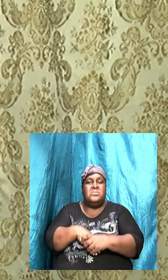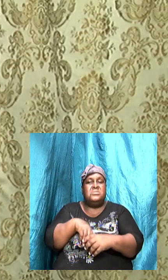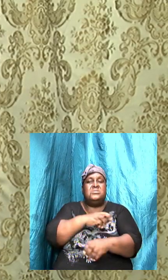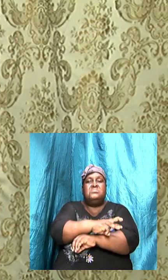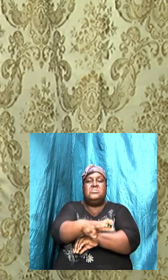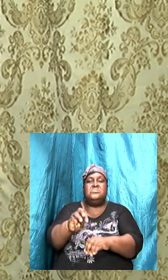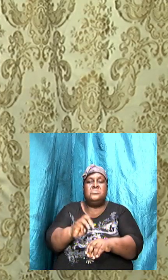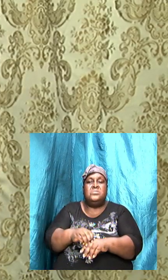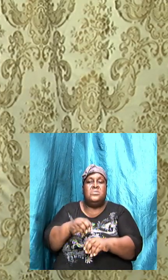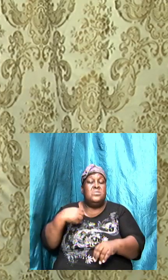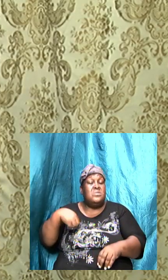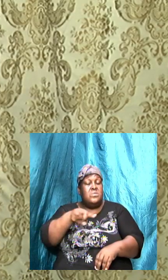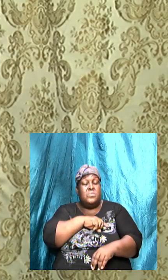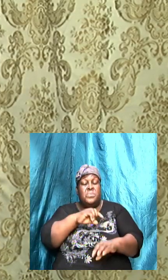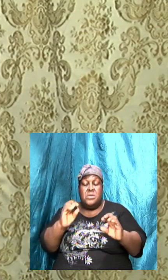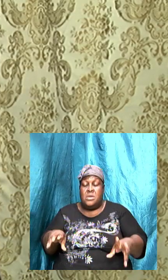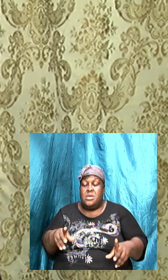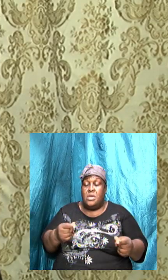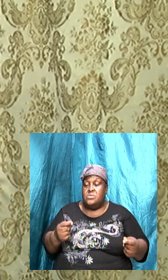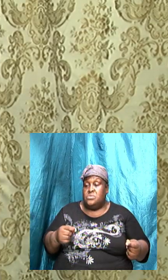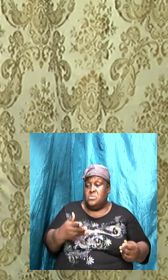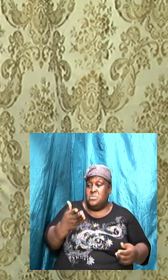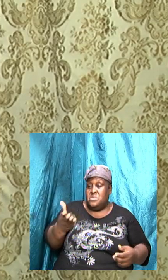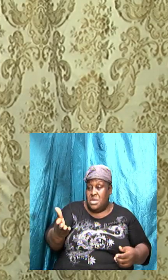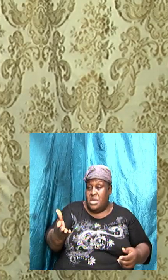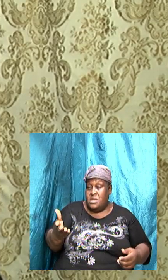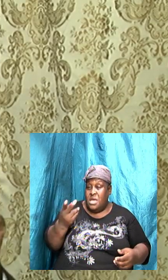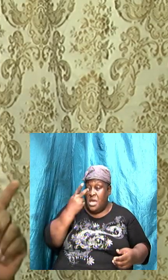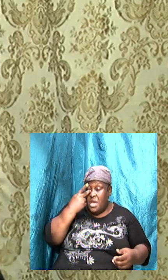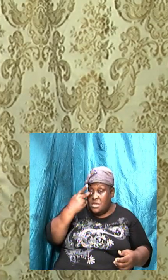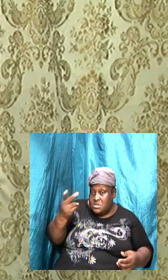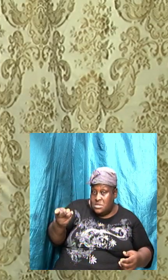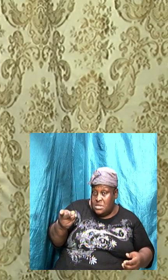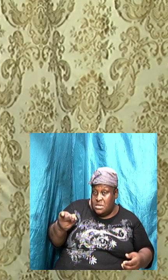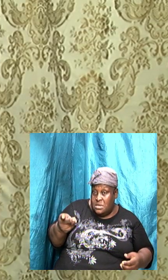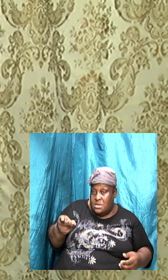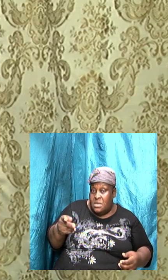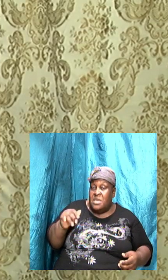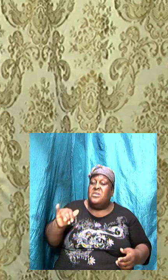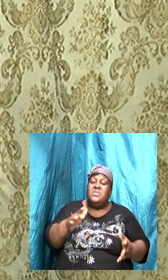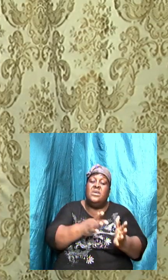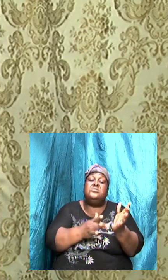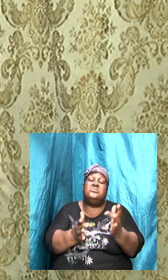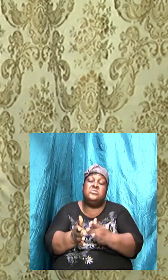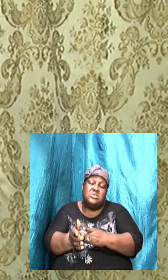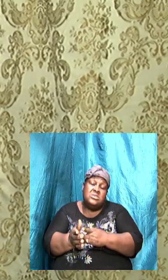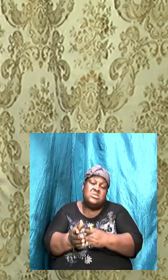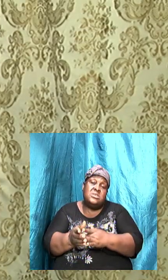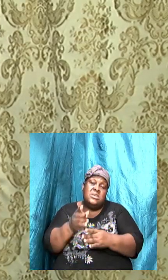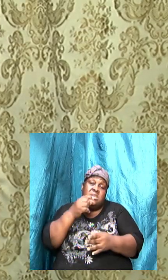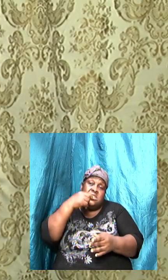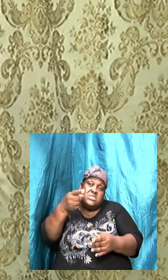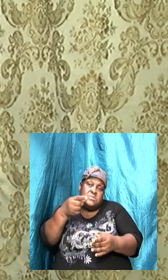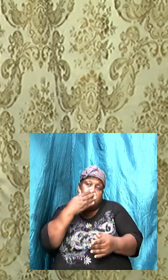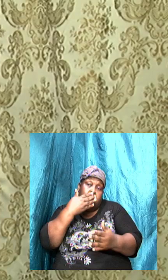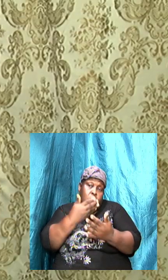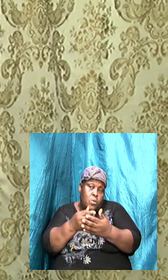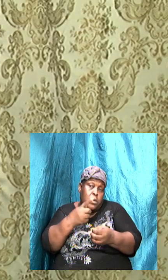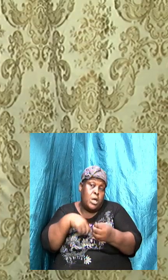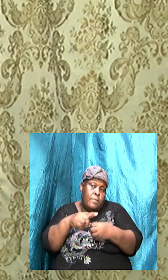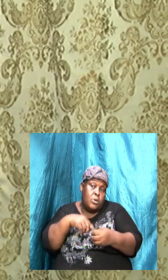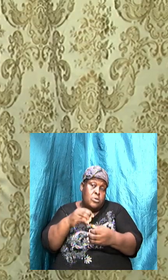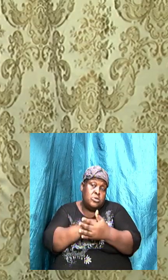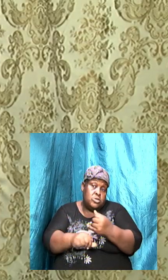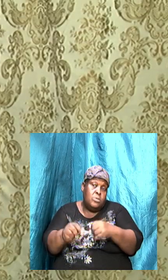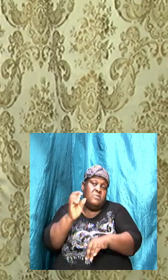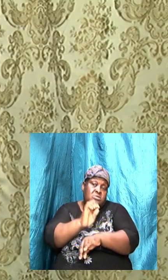that. And we see already Jesus commending some of the churches for their works. And he said,